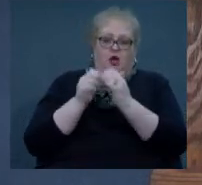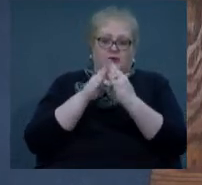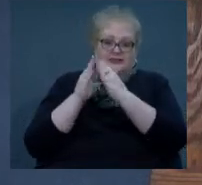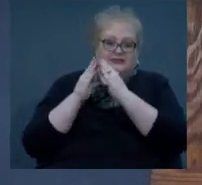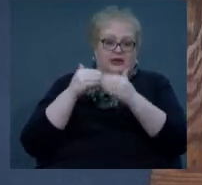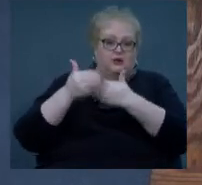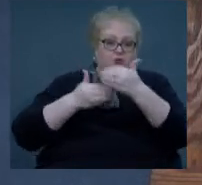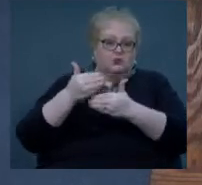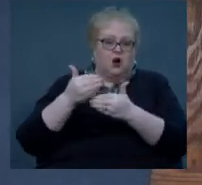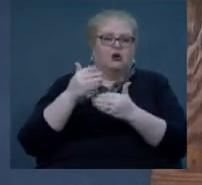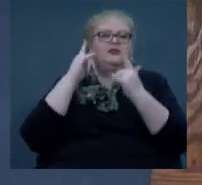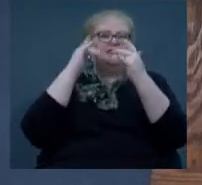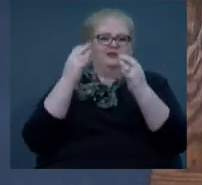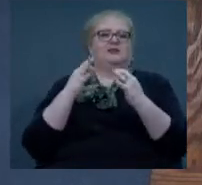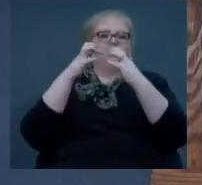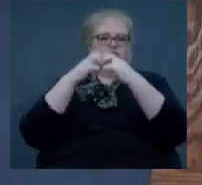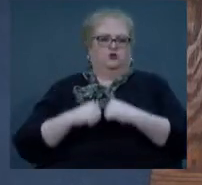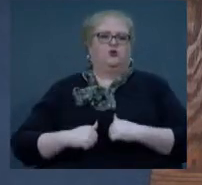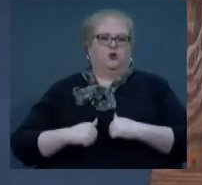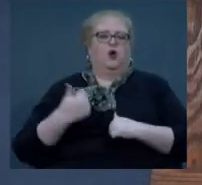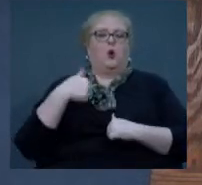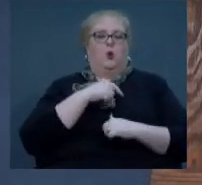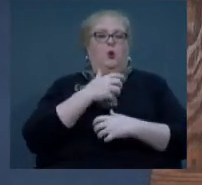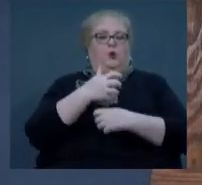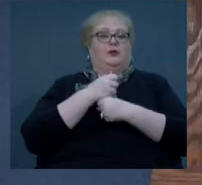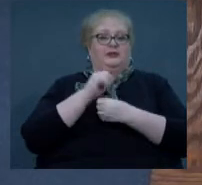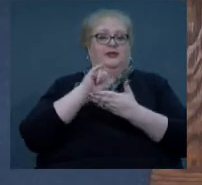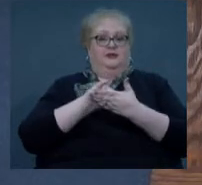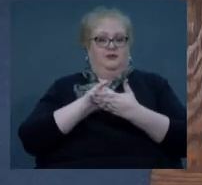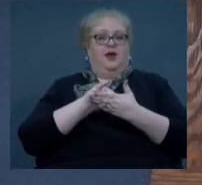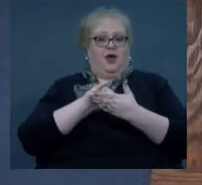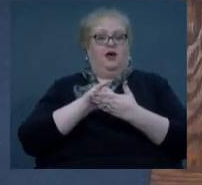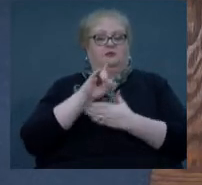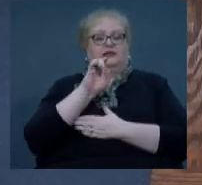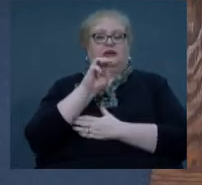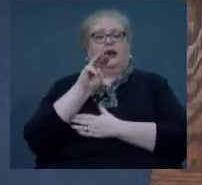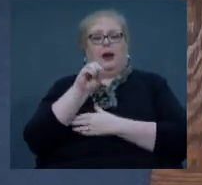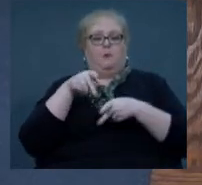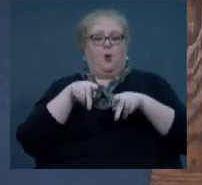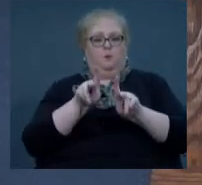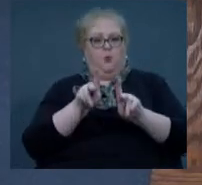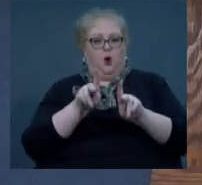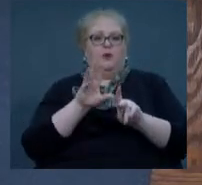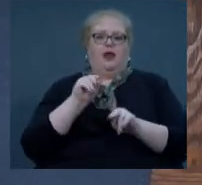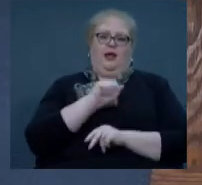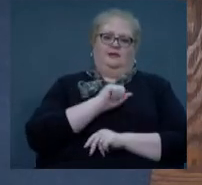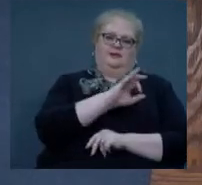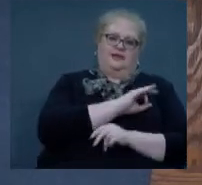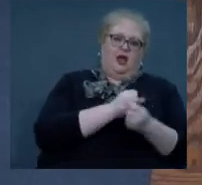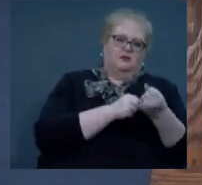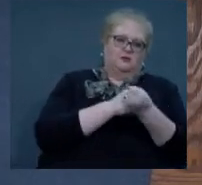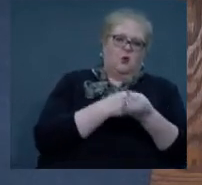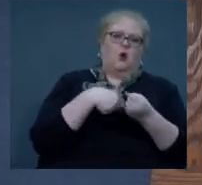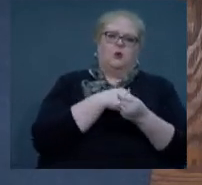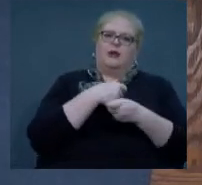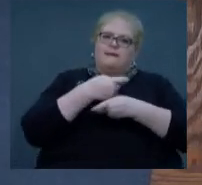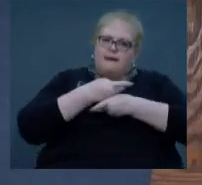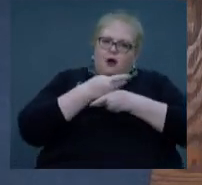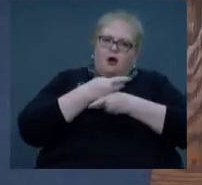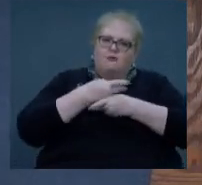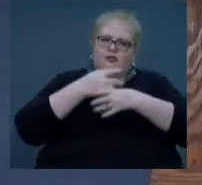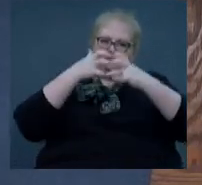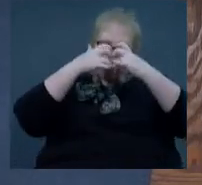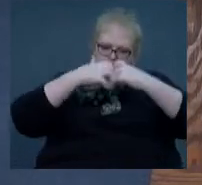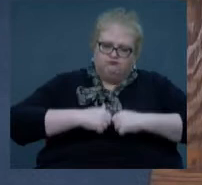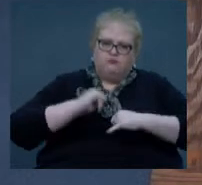did. We received the demo permit and the staff support. We carefully demoed the buildings. We talked to all the neighbors. We've got East